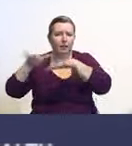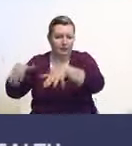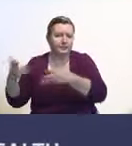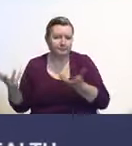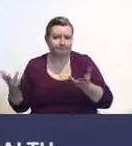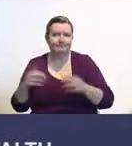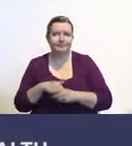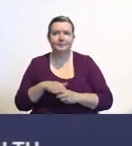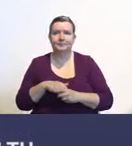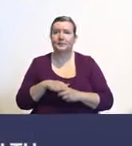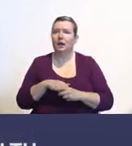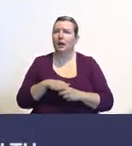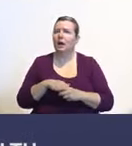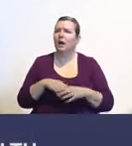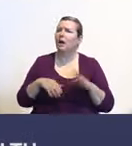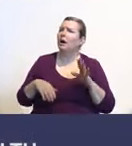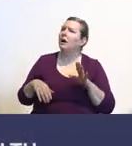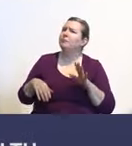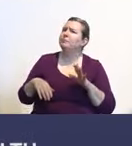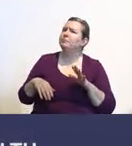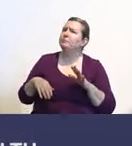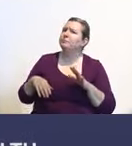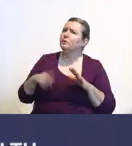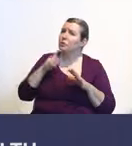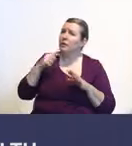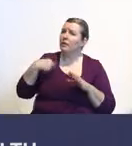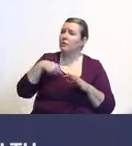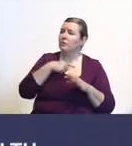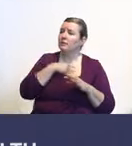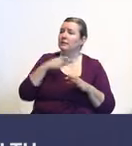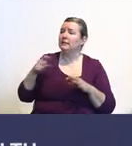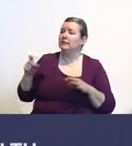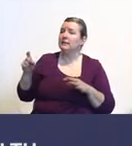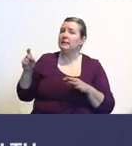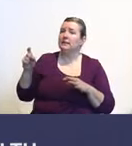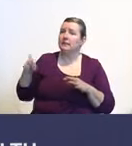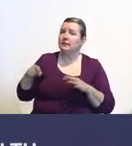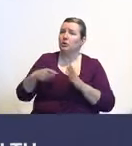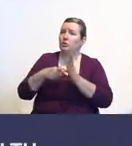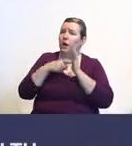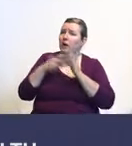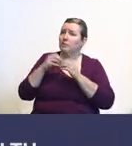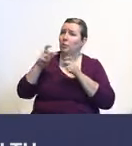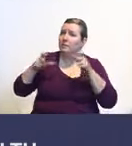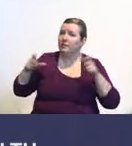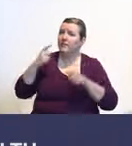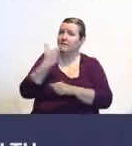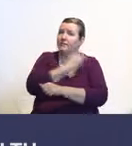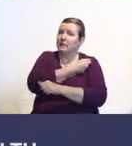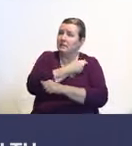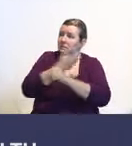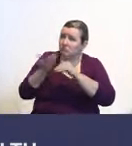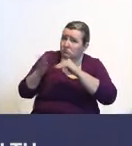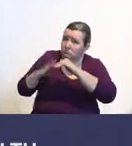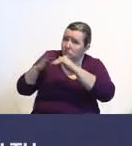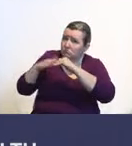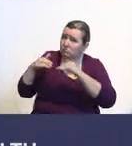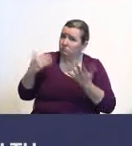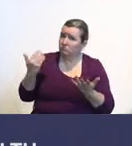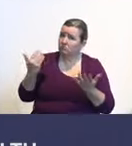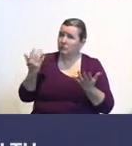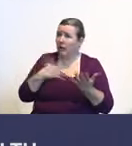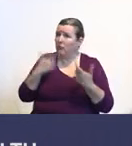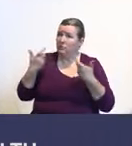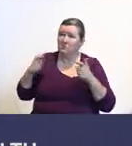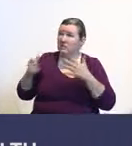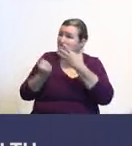Ed would want me to add to this. What's left is we still need to get people more vaccinated and boosted. That is going to continue to be a huge priority of ours. So we're going to